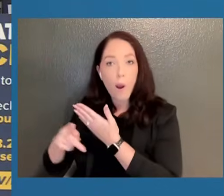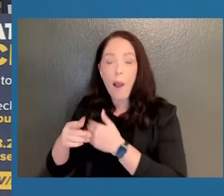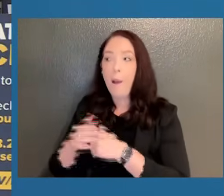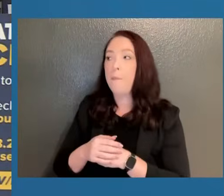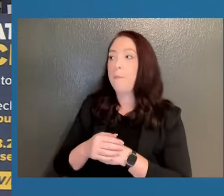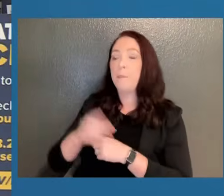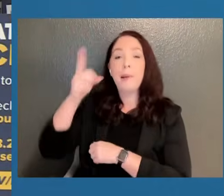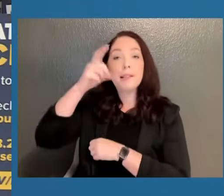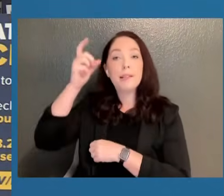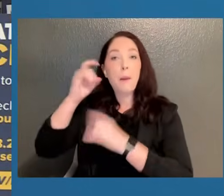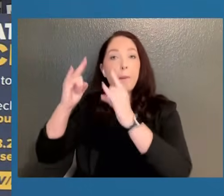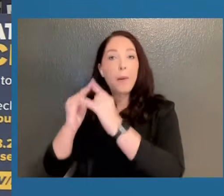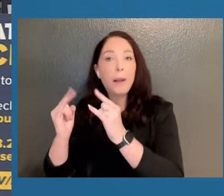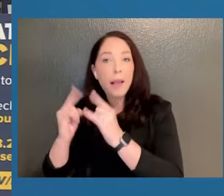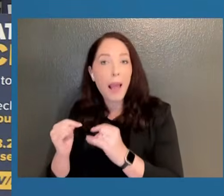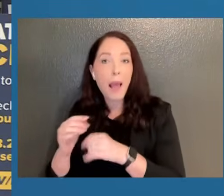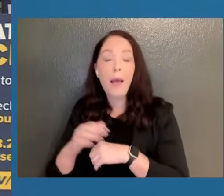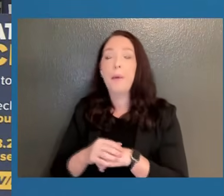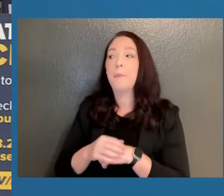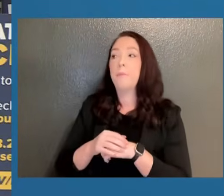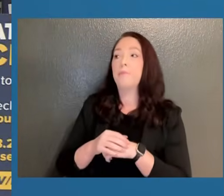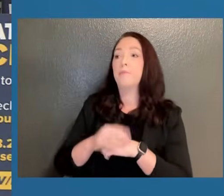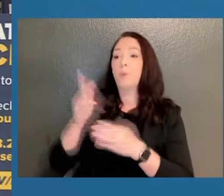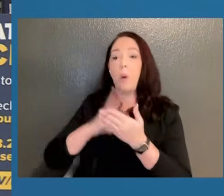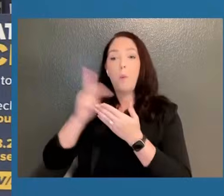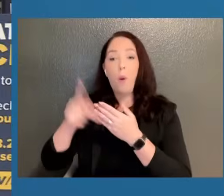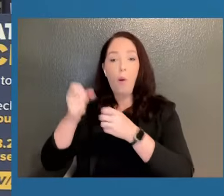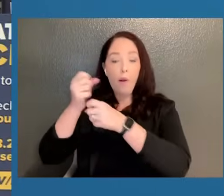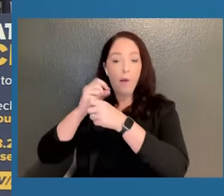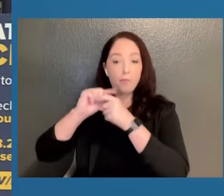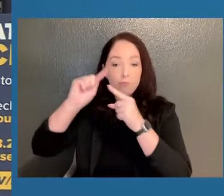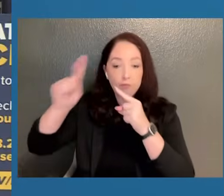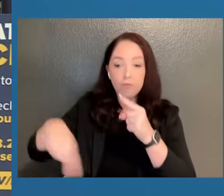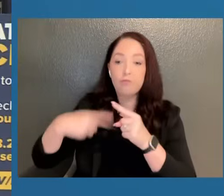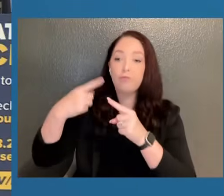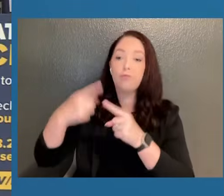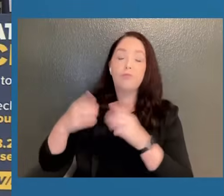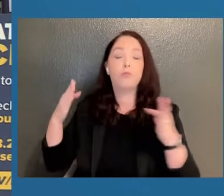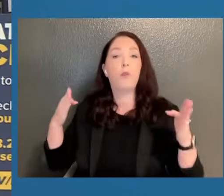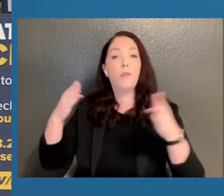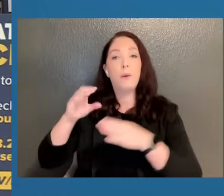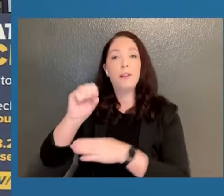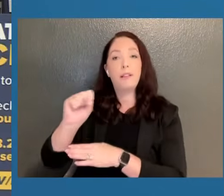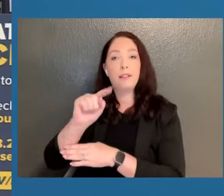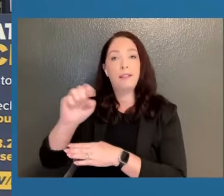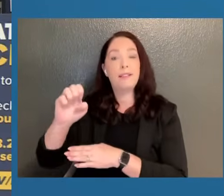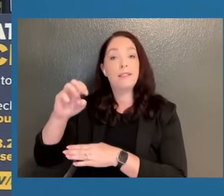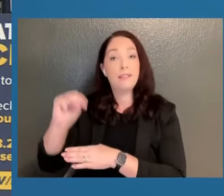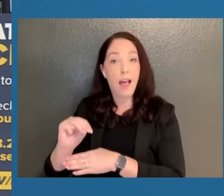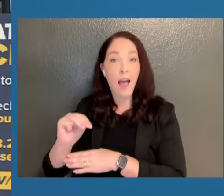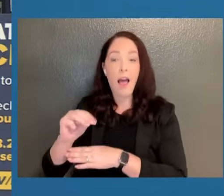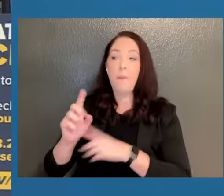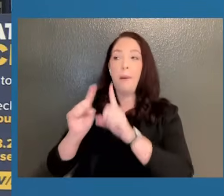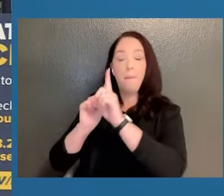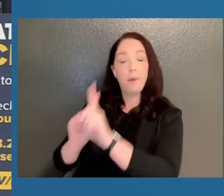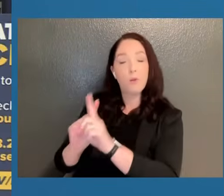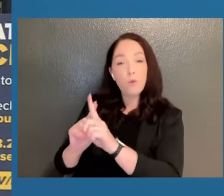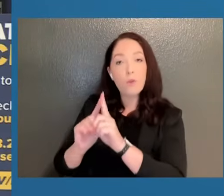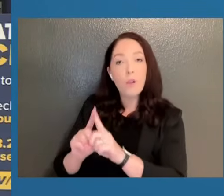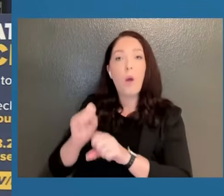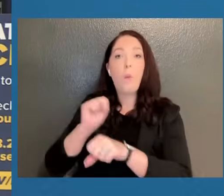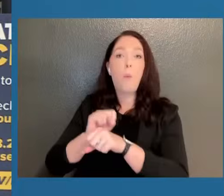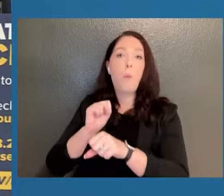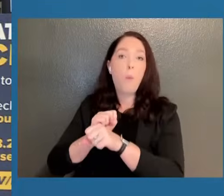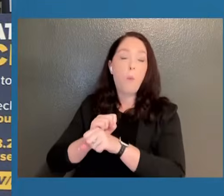that focus on STEM-based initiatives, curriculum, mentorship, and workforce development for girls ages 5 to 18